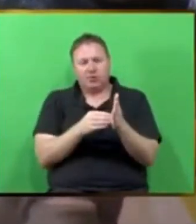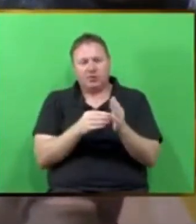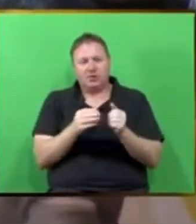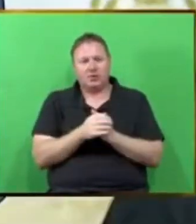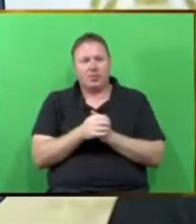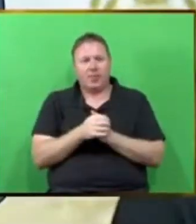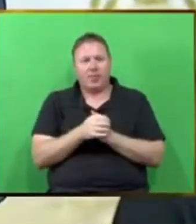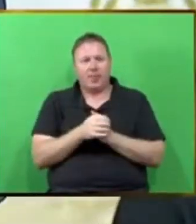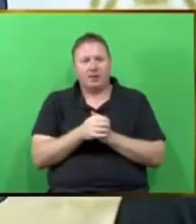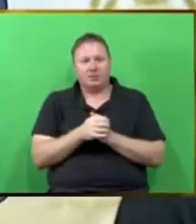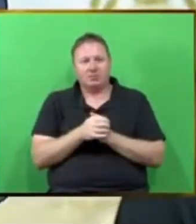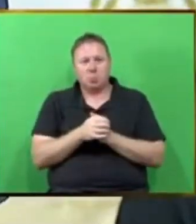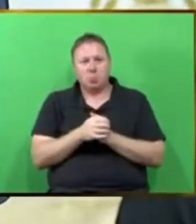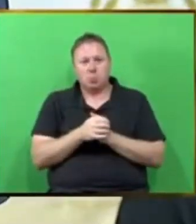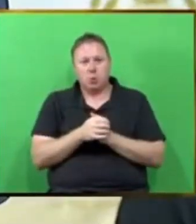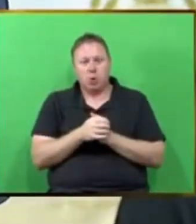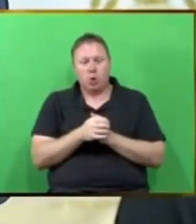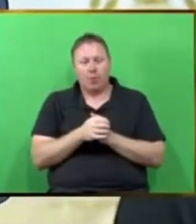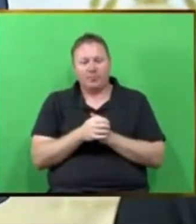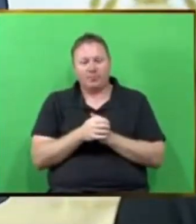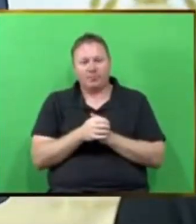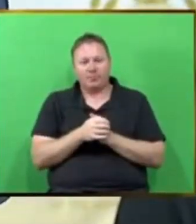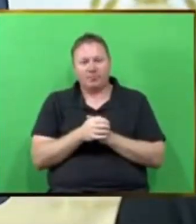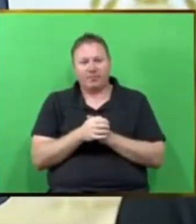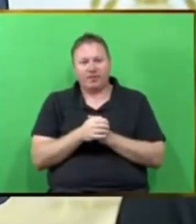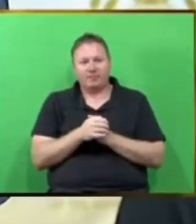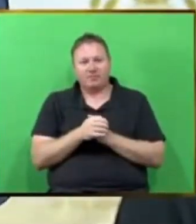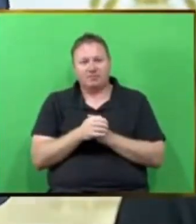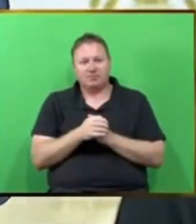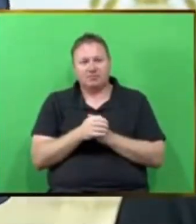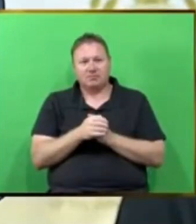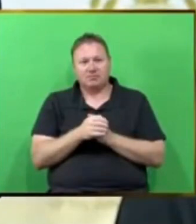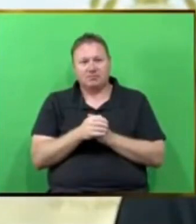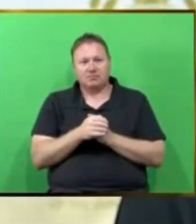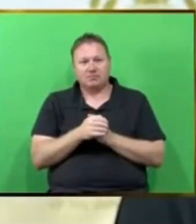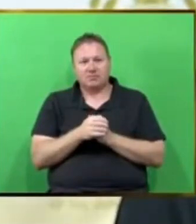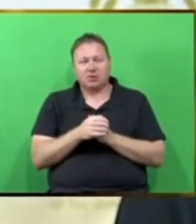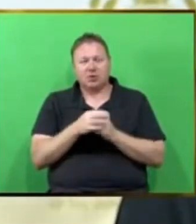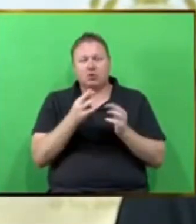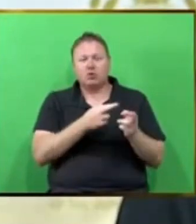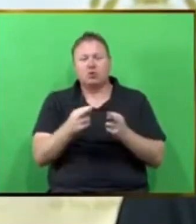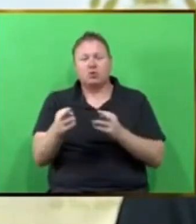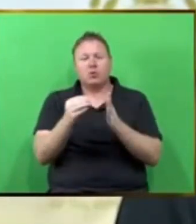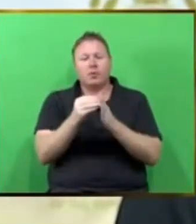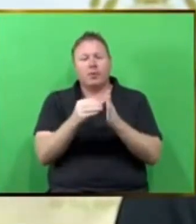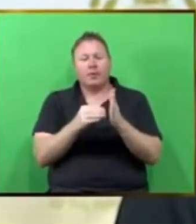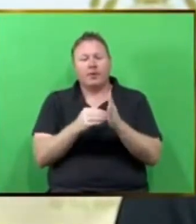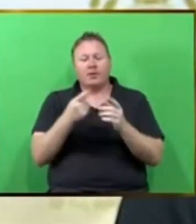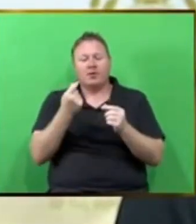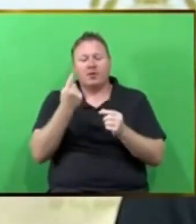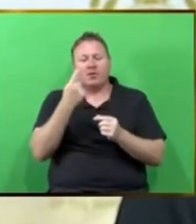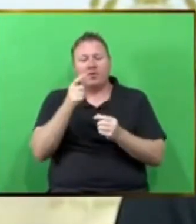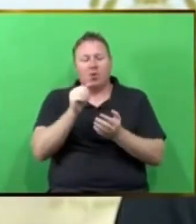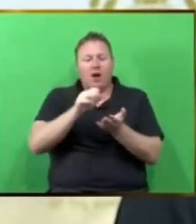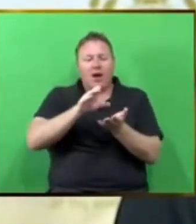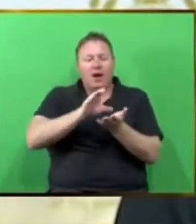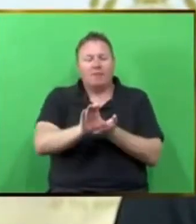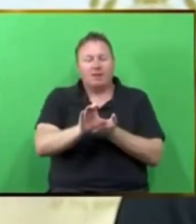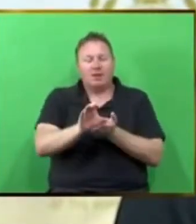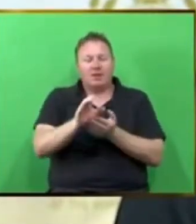by these critical personnel-intensive departments, while freeing up resources for capital investment and goods and